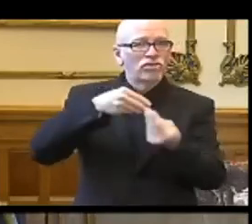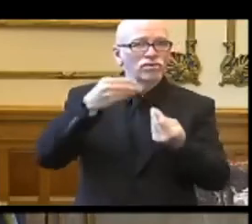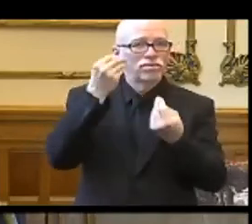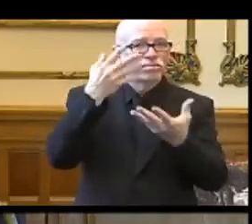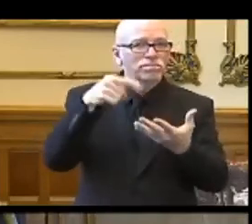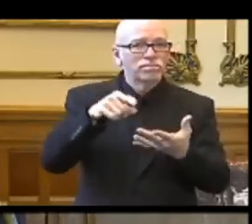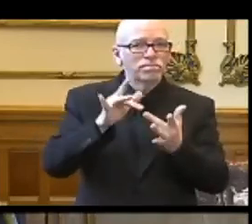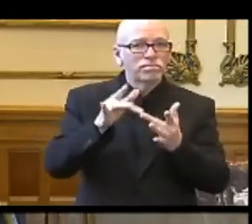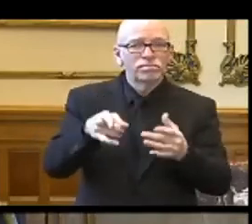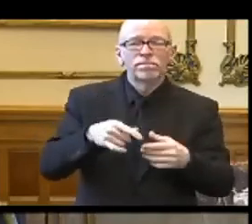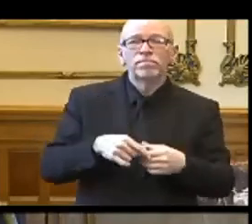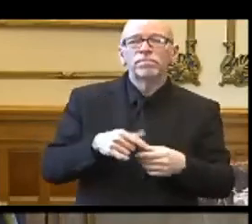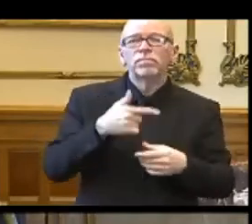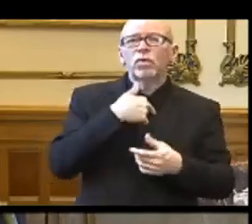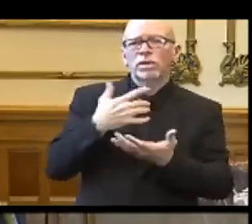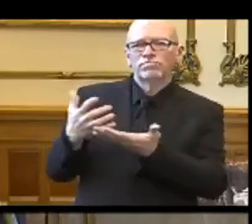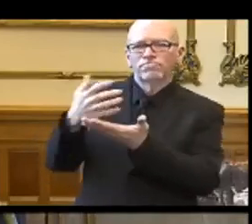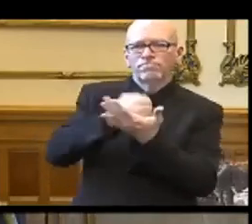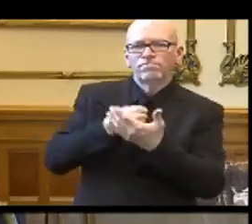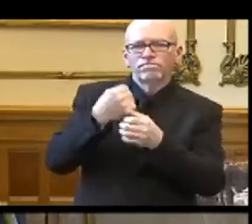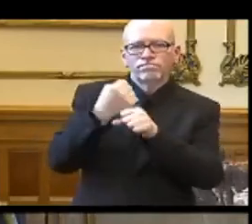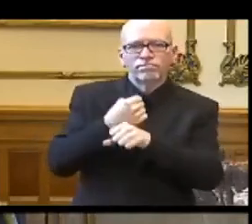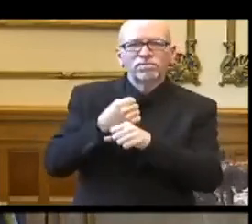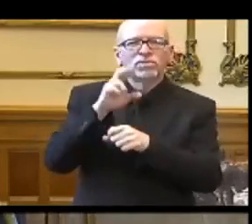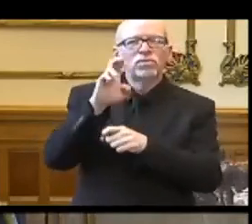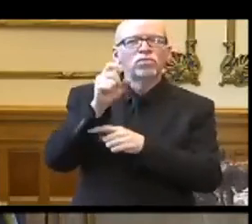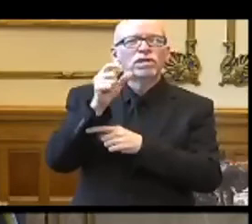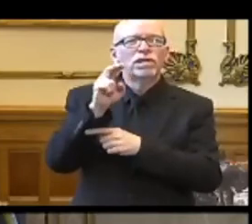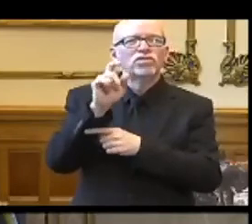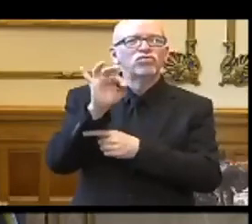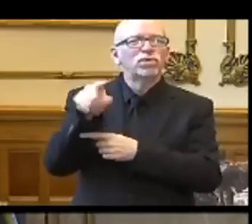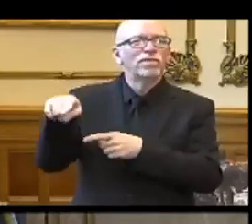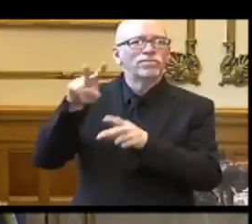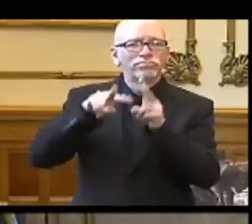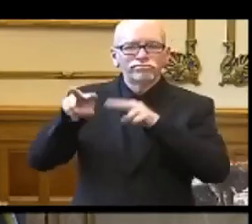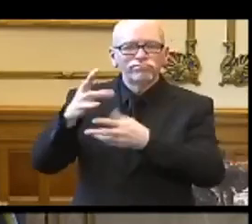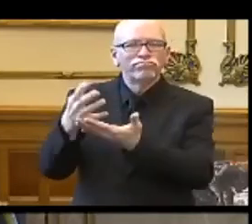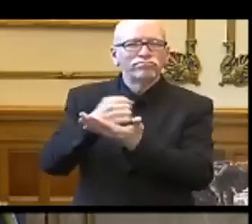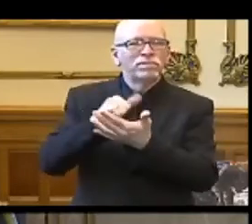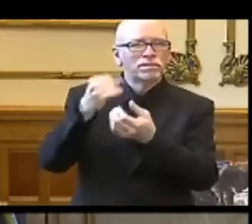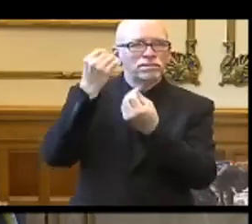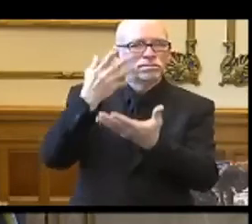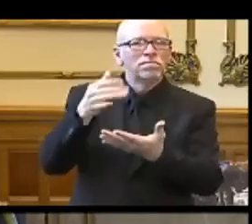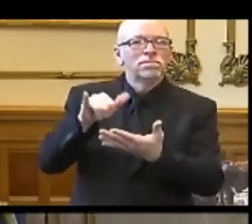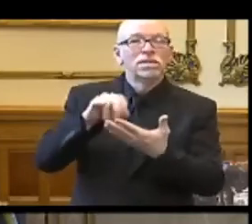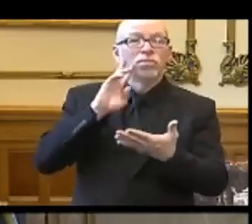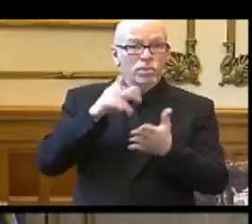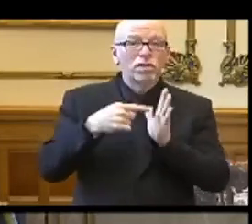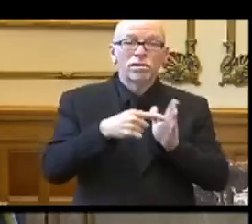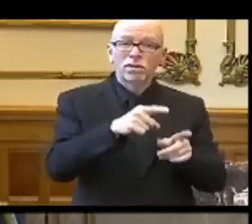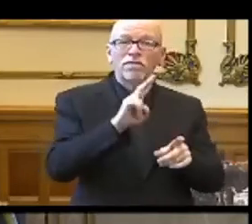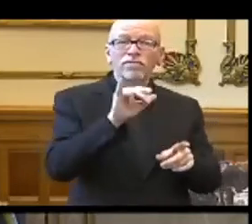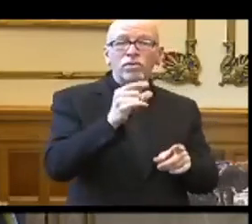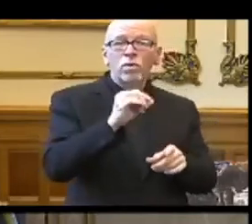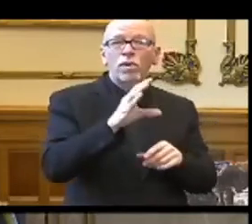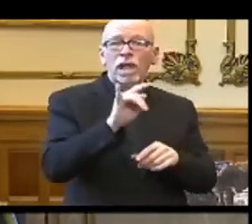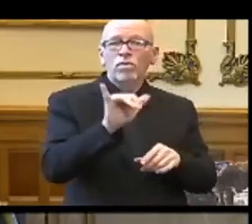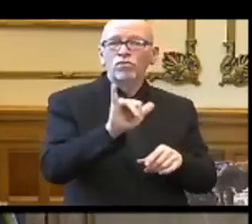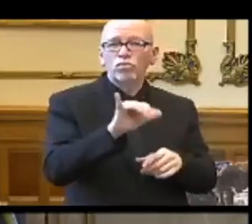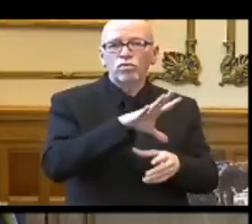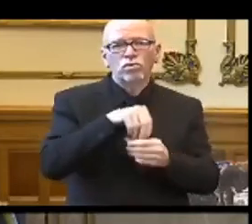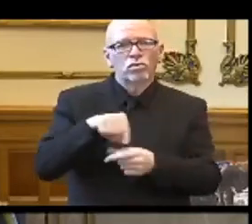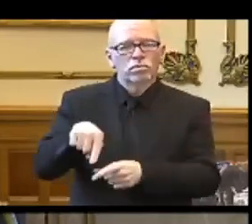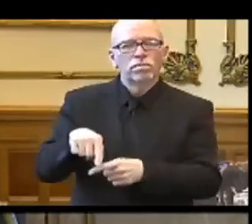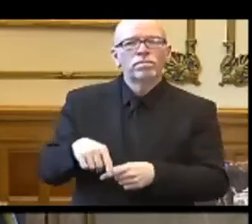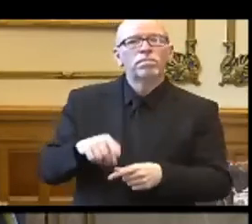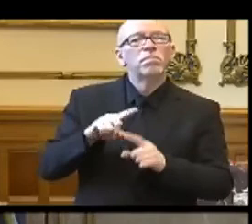and we put that data, Regan Street put that data together for us. So that would have represented anybody from Vigo County. The biggest problem with